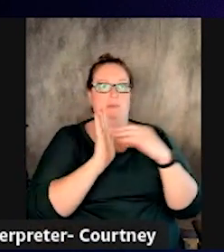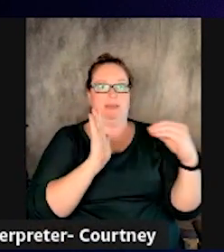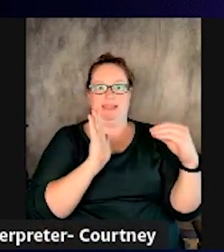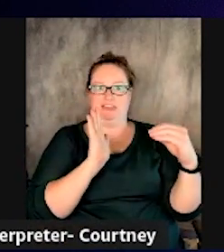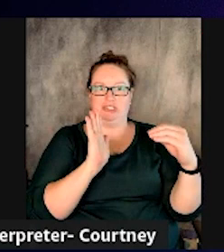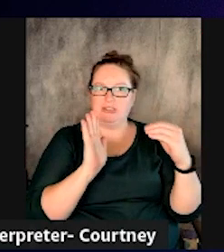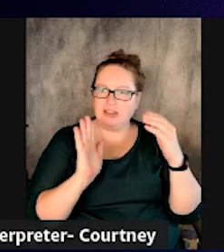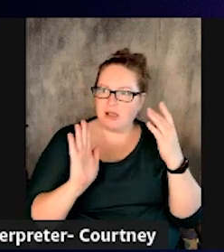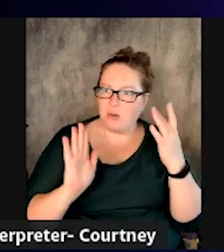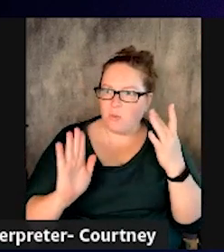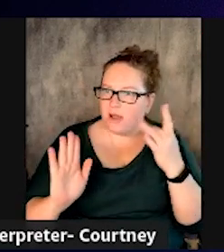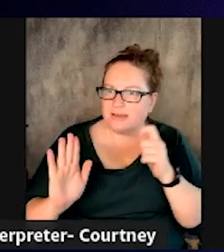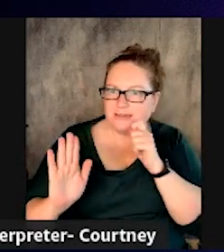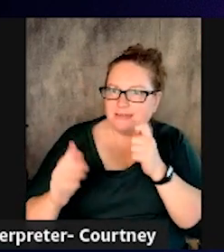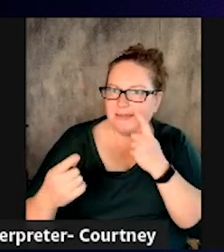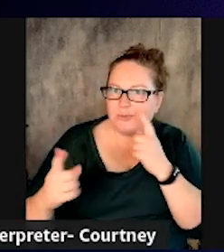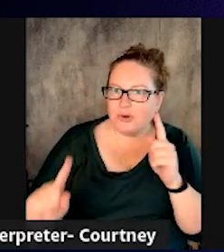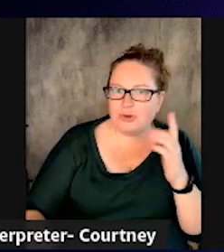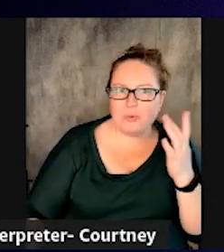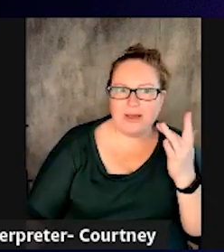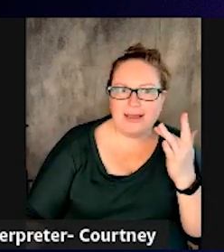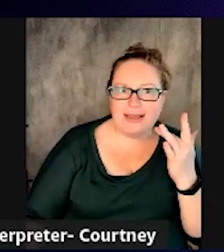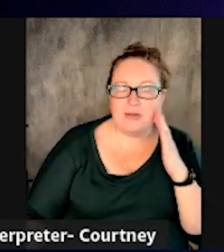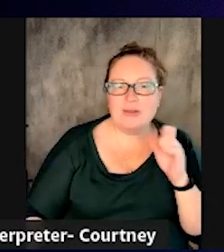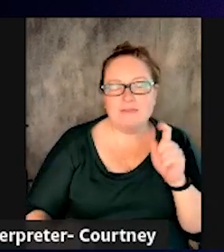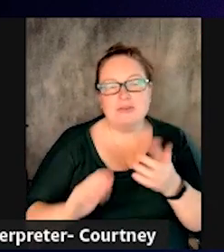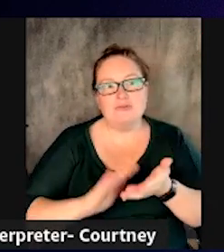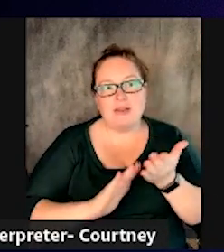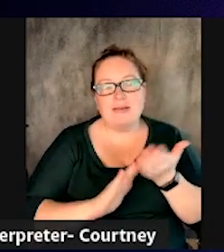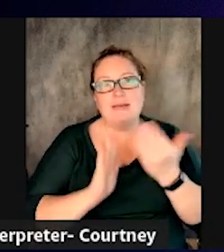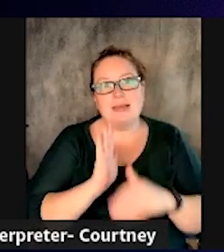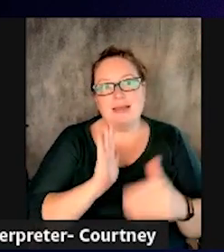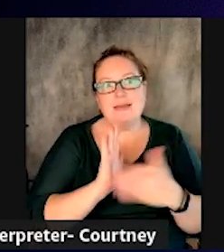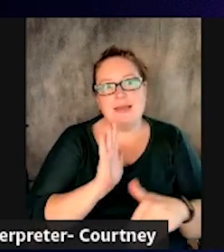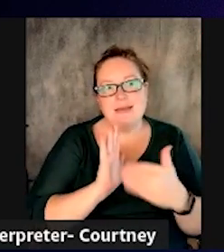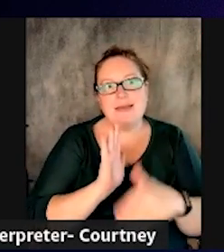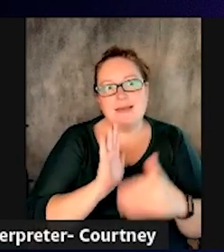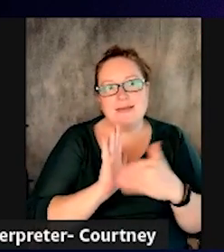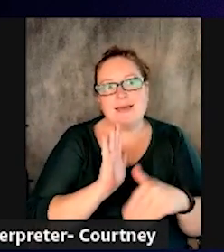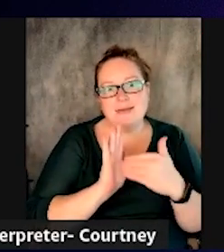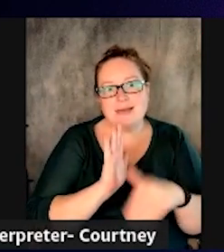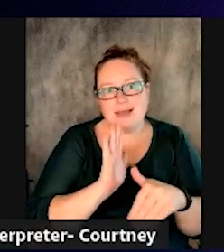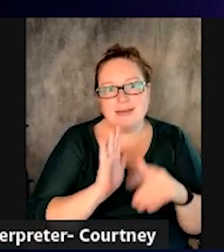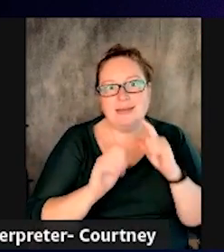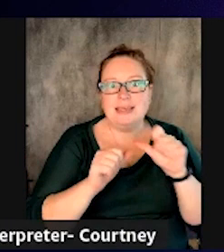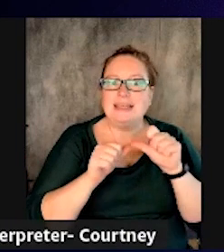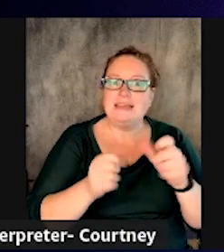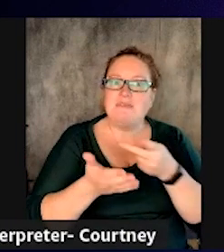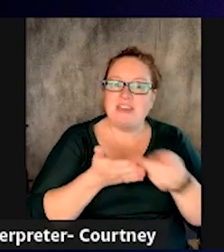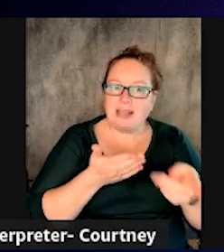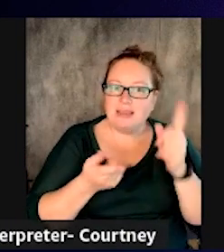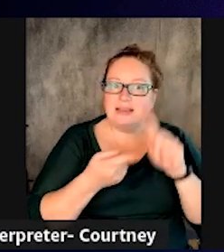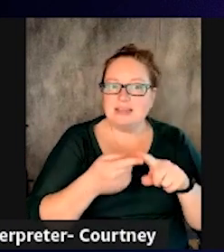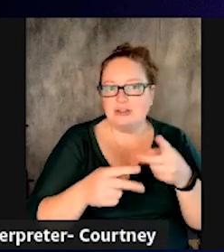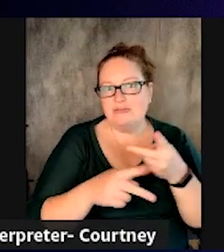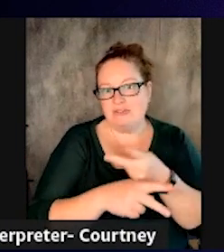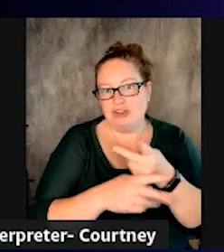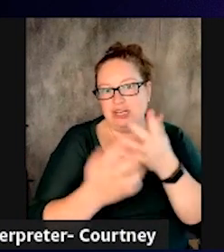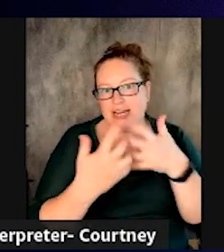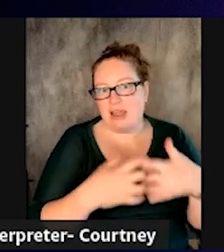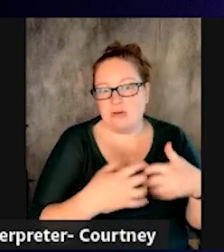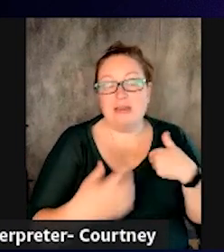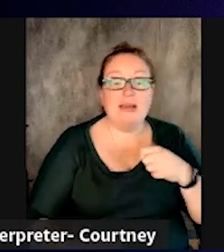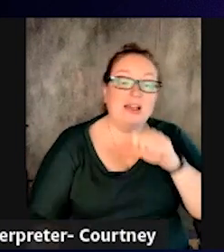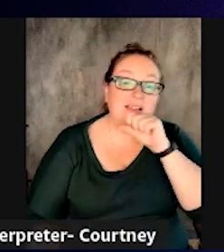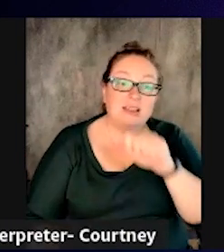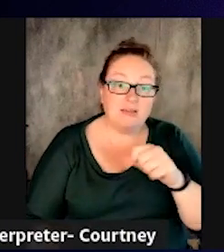did this not work? And you would have to run it again and again and again and keep failing until you figured it out. And I love that you have all